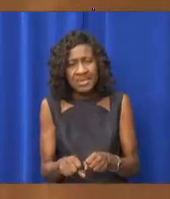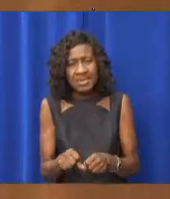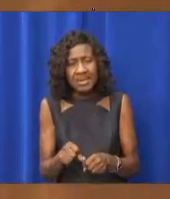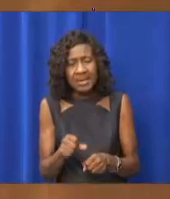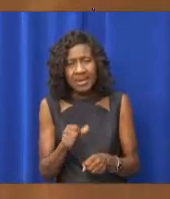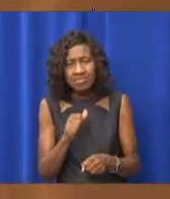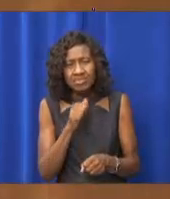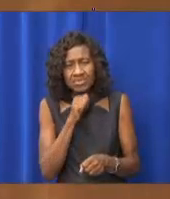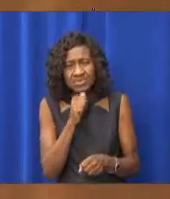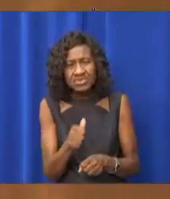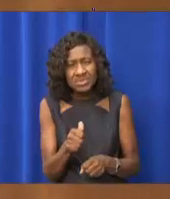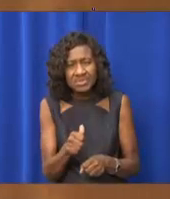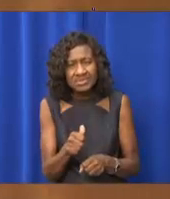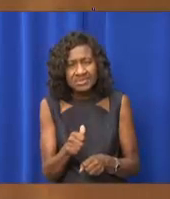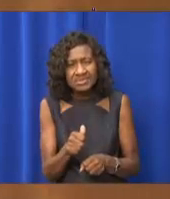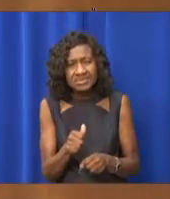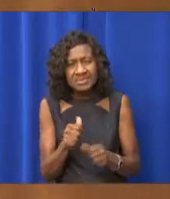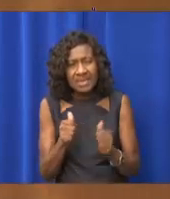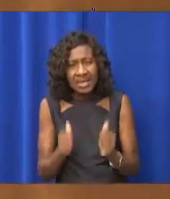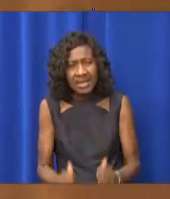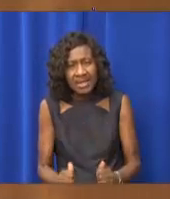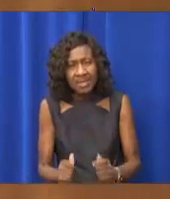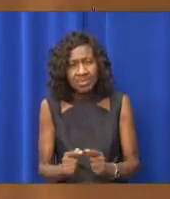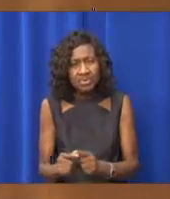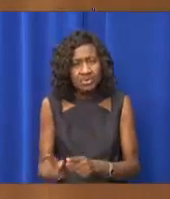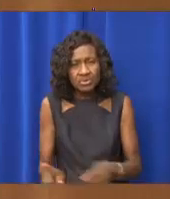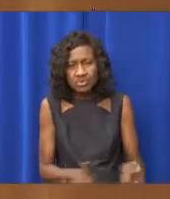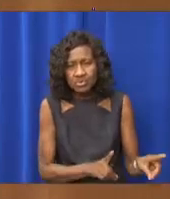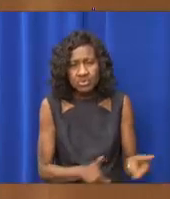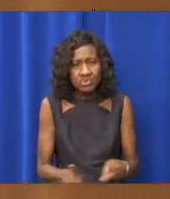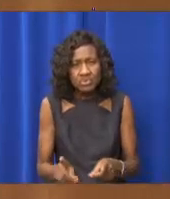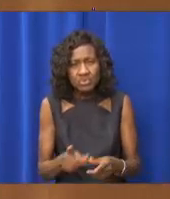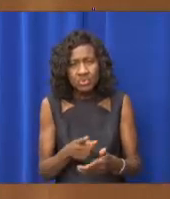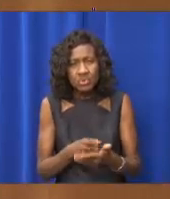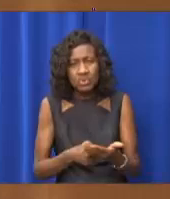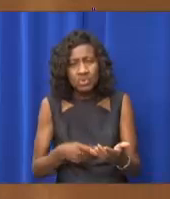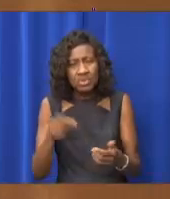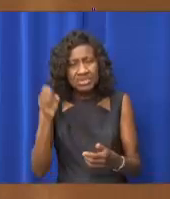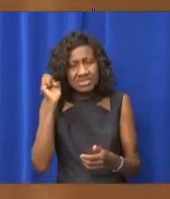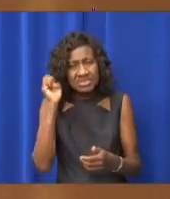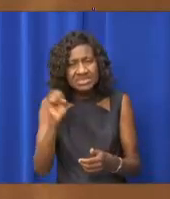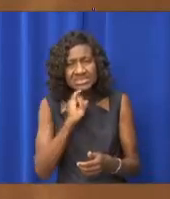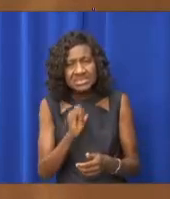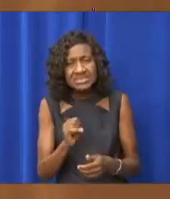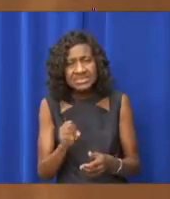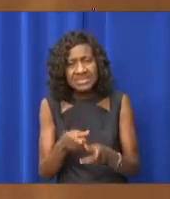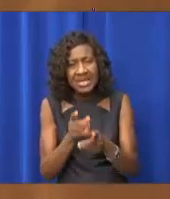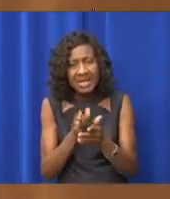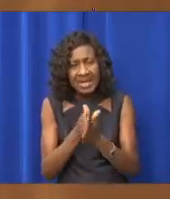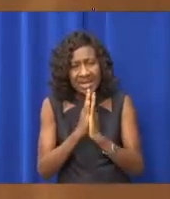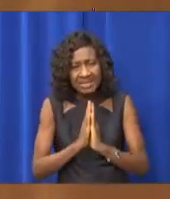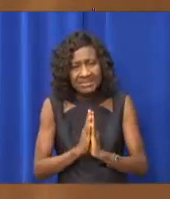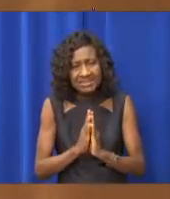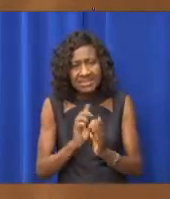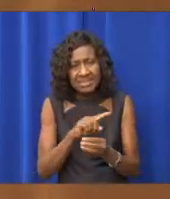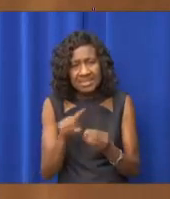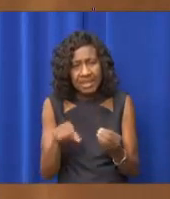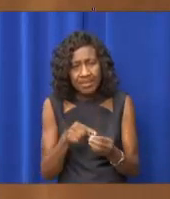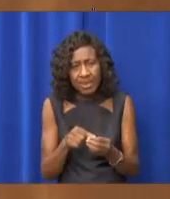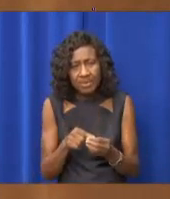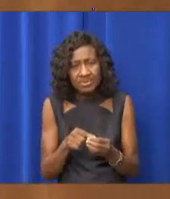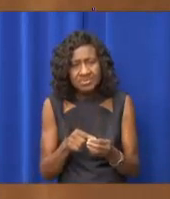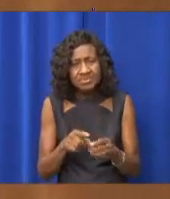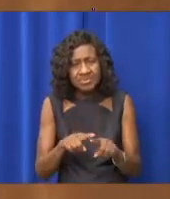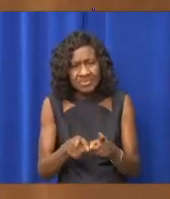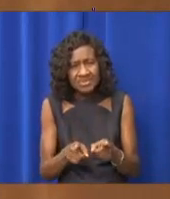something that we are currently able to do. It is possible that in the future we can still go backwards, because doing testing of IgG will